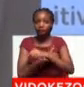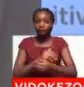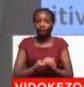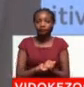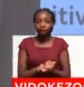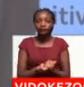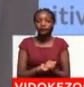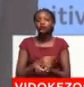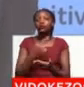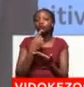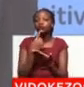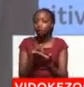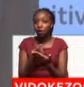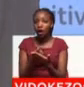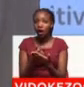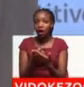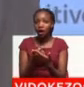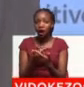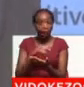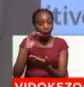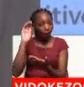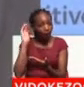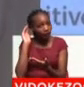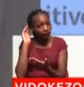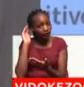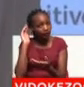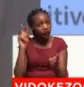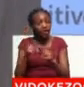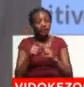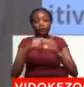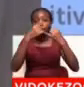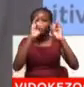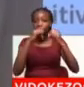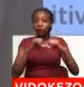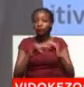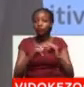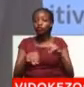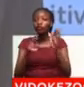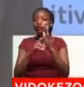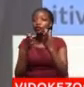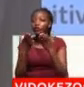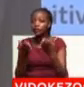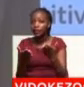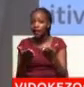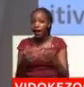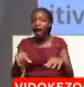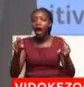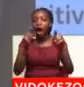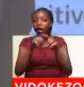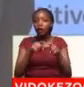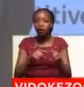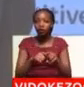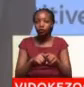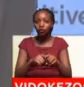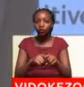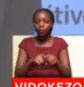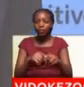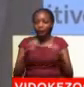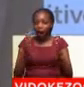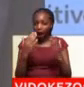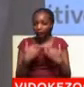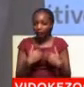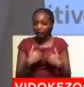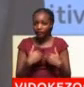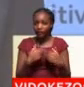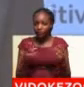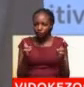in ensuring compliance to these directives, but also in creating the smallest units